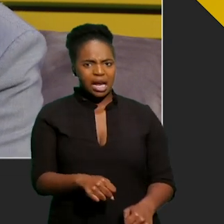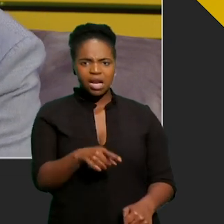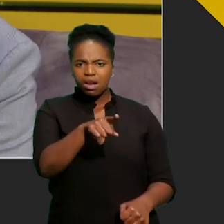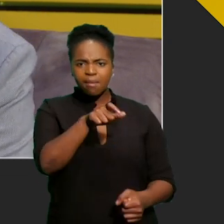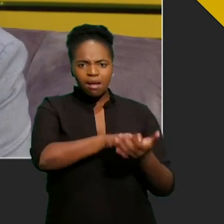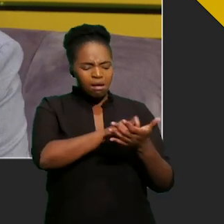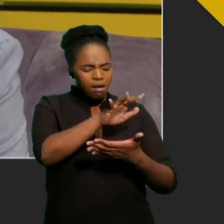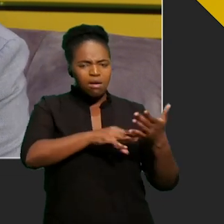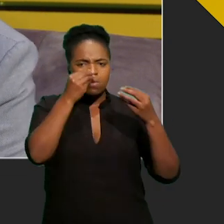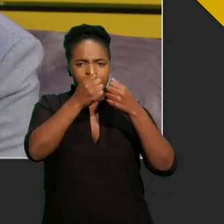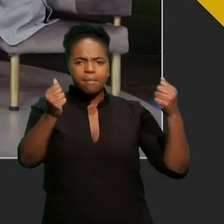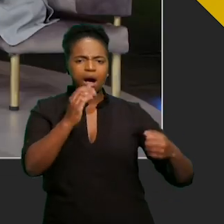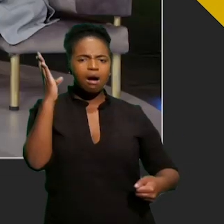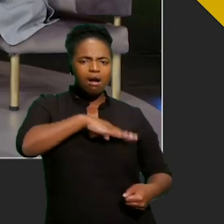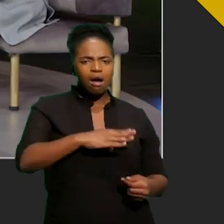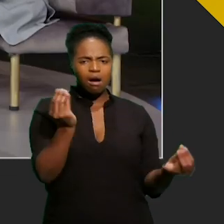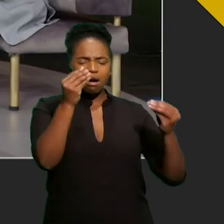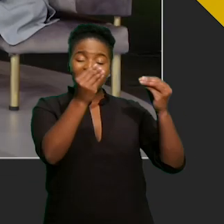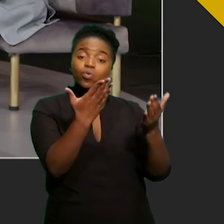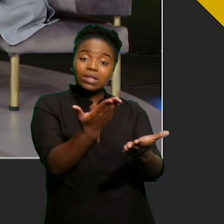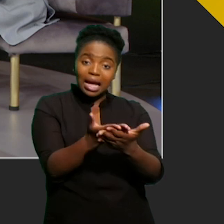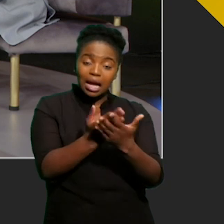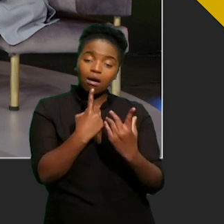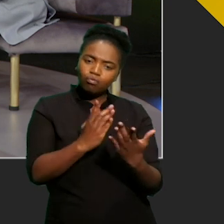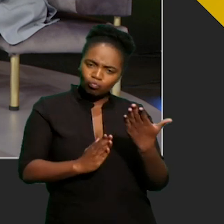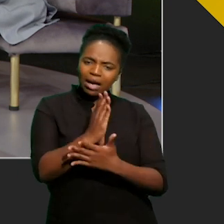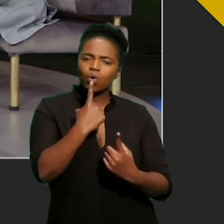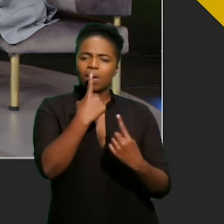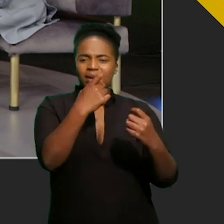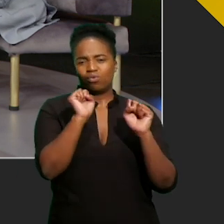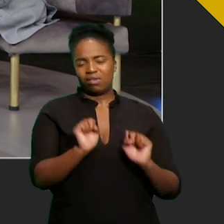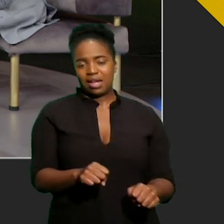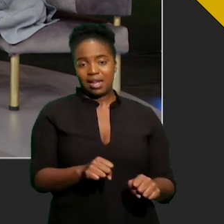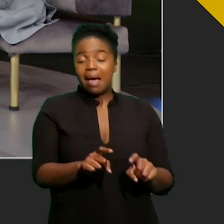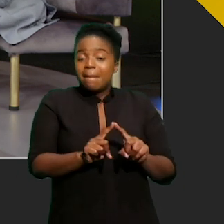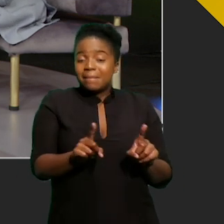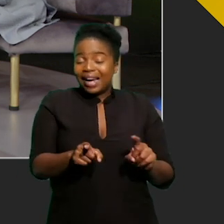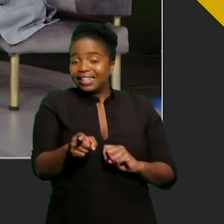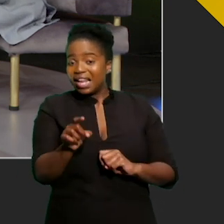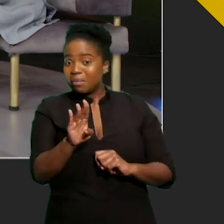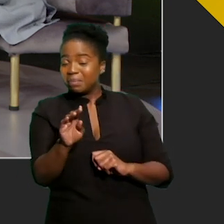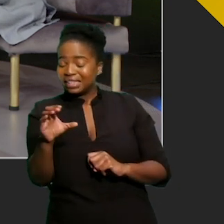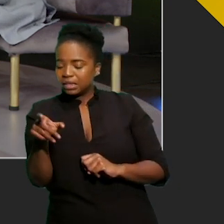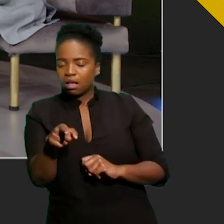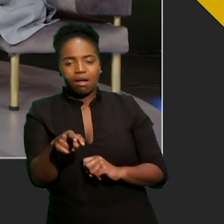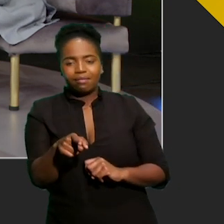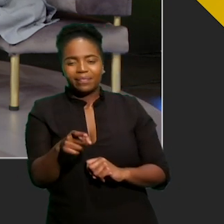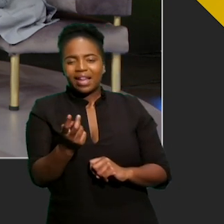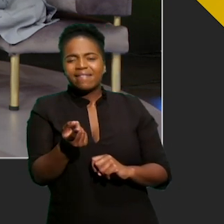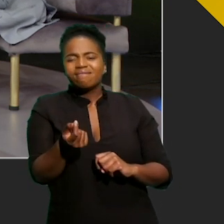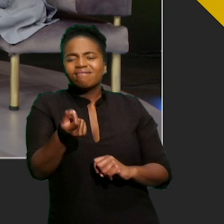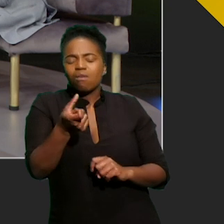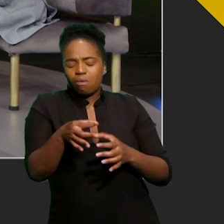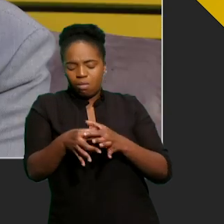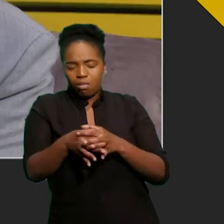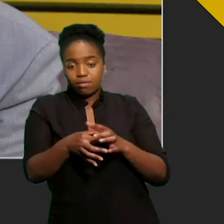to, etc., etc. So I'm saying to you, I can assure you that only a minority of cases where journalists were found to have been